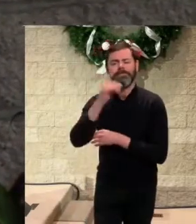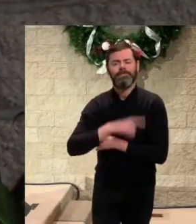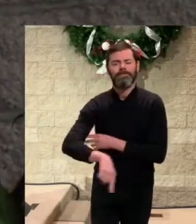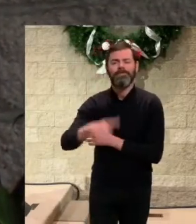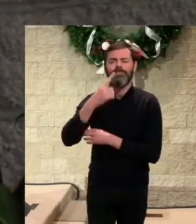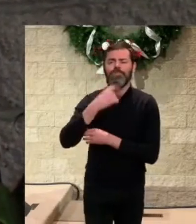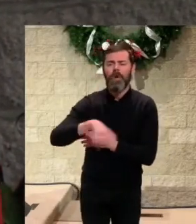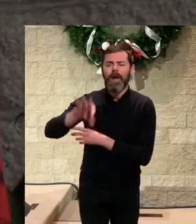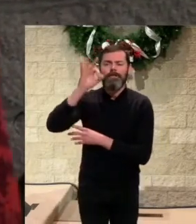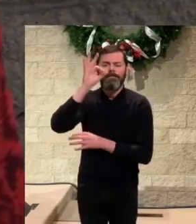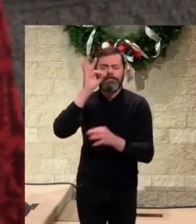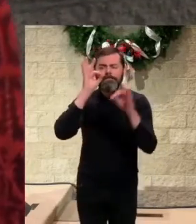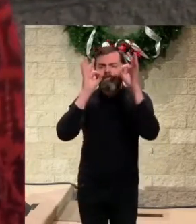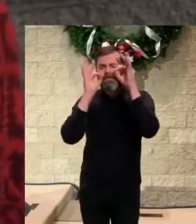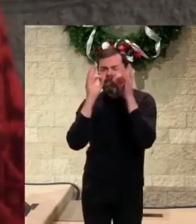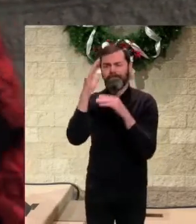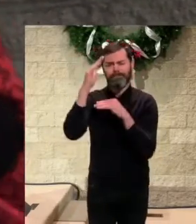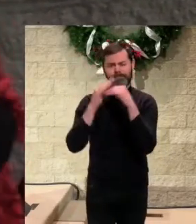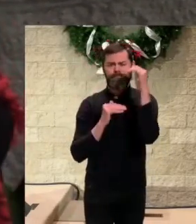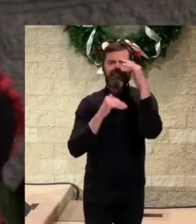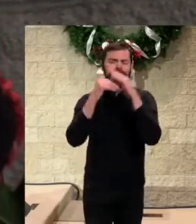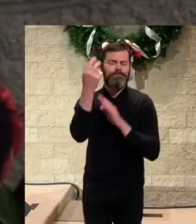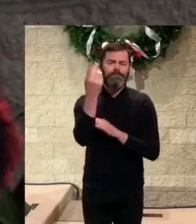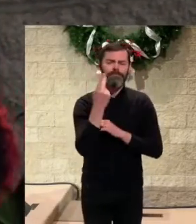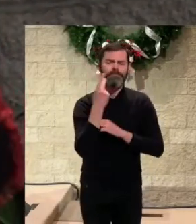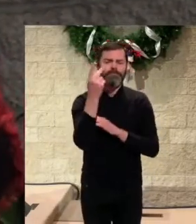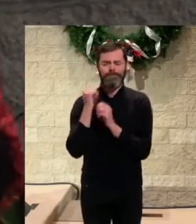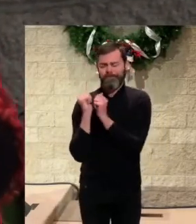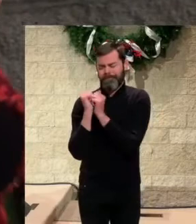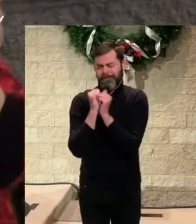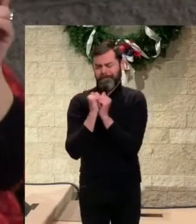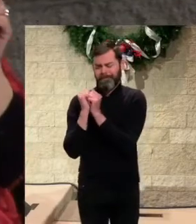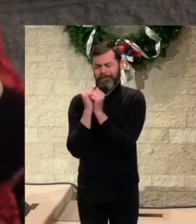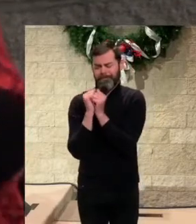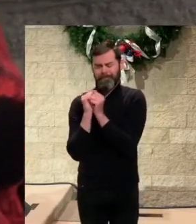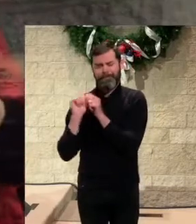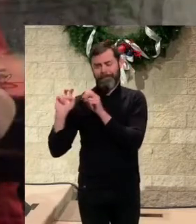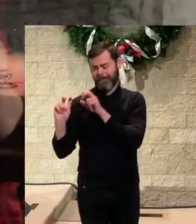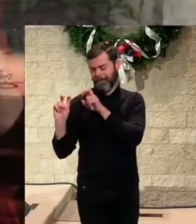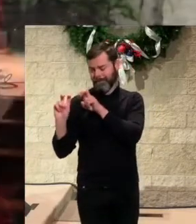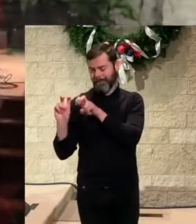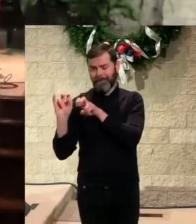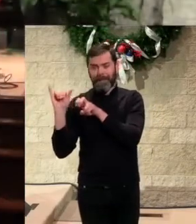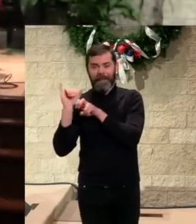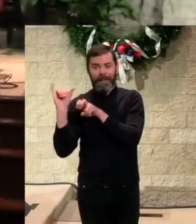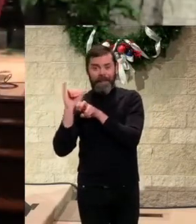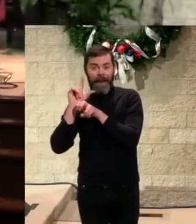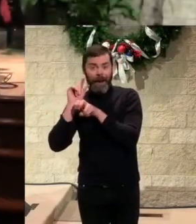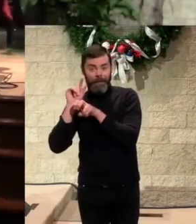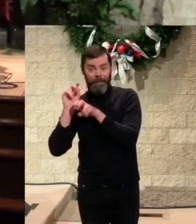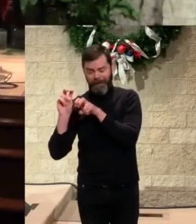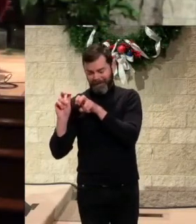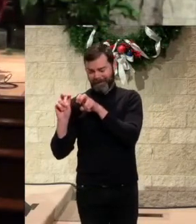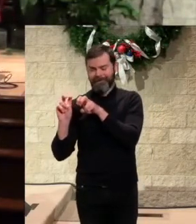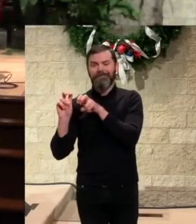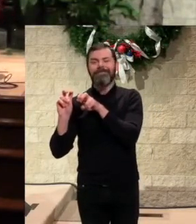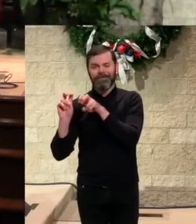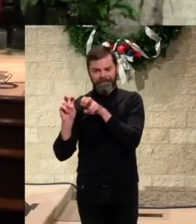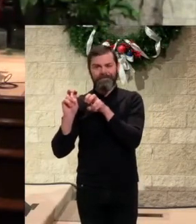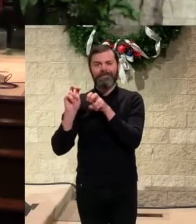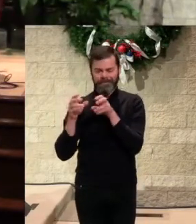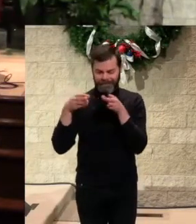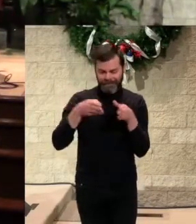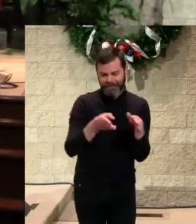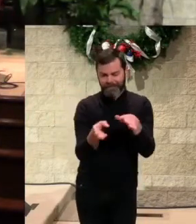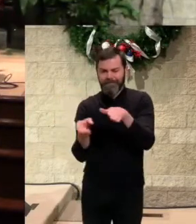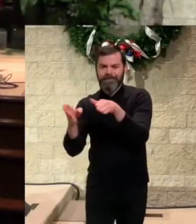and comfy and cozy are we. We're snuggled up together like two birds of a feather would be. Let's take that road before